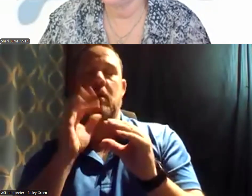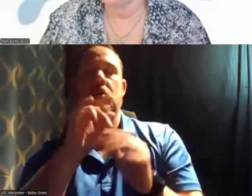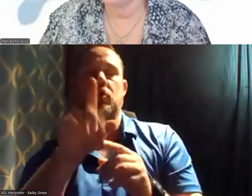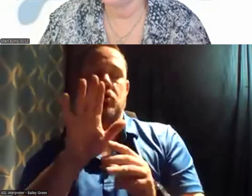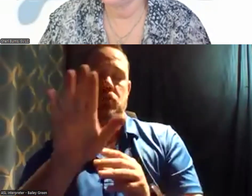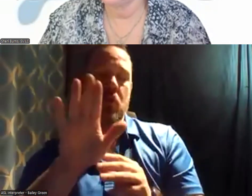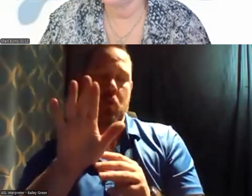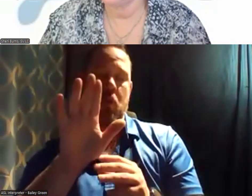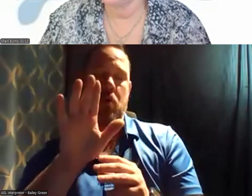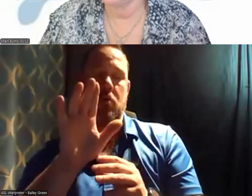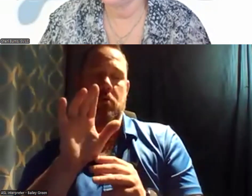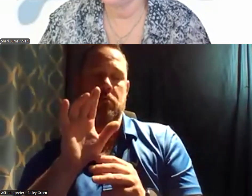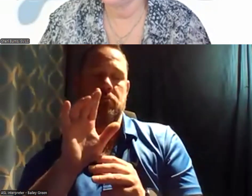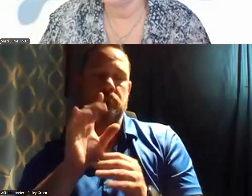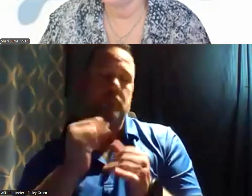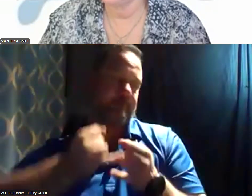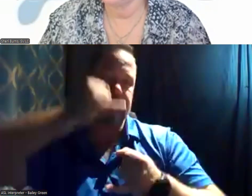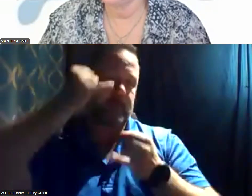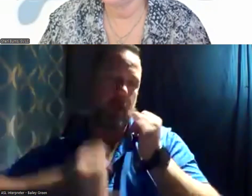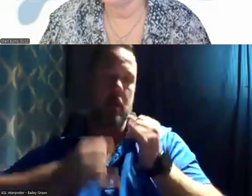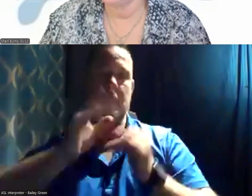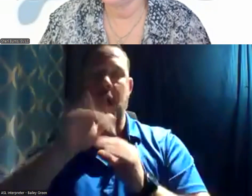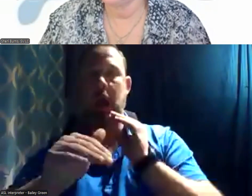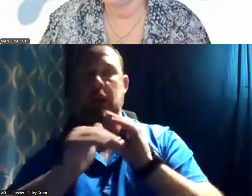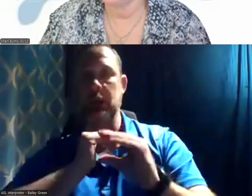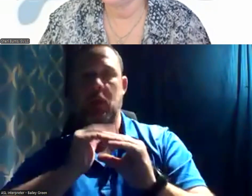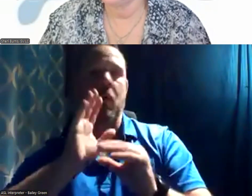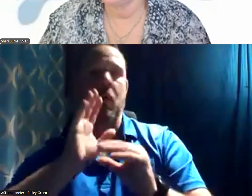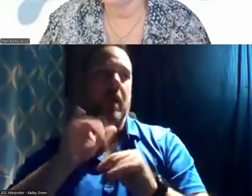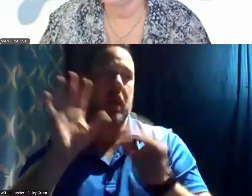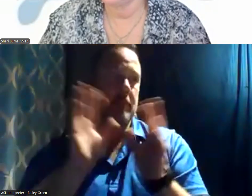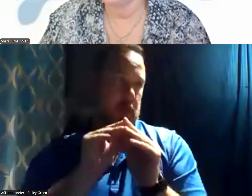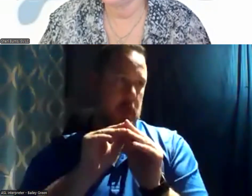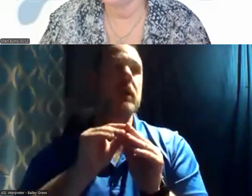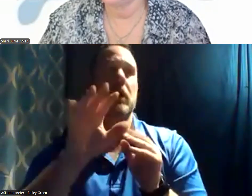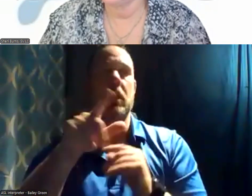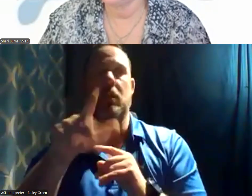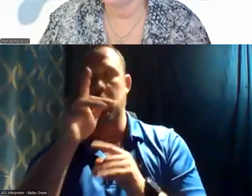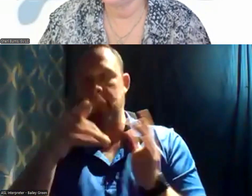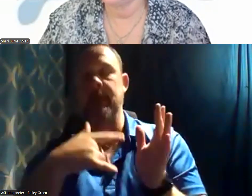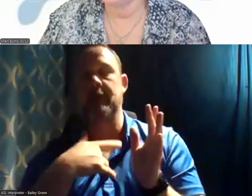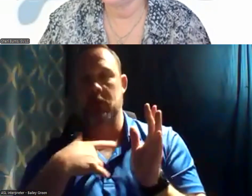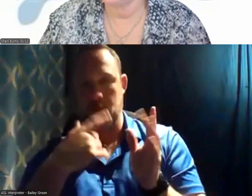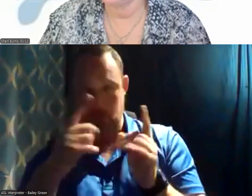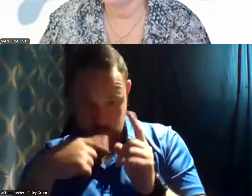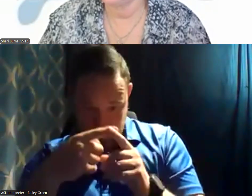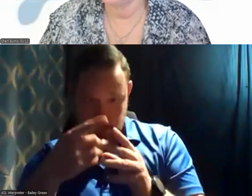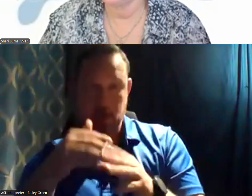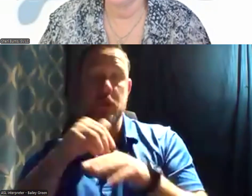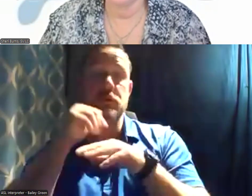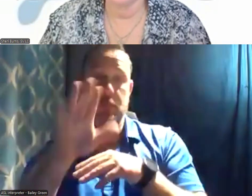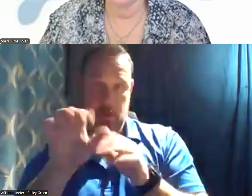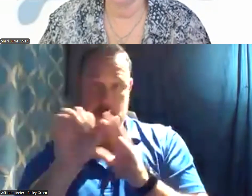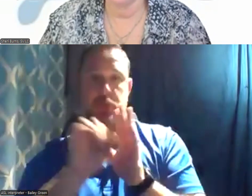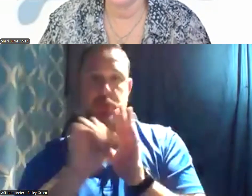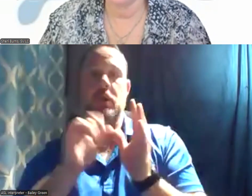official finalization of it, either by email or by a meeting, that way you all feel like, you know, when it's all submitted to the state, that